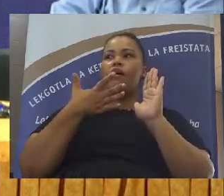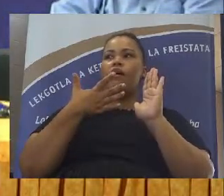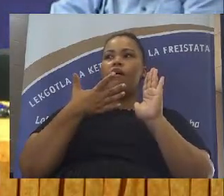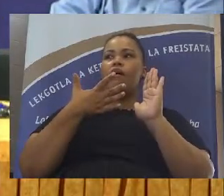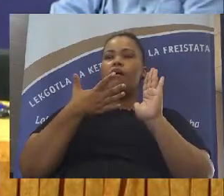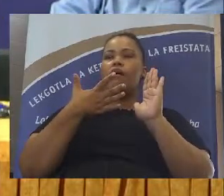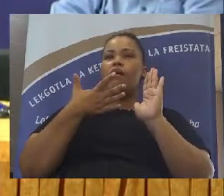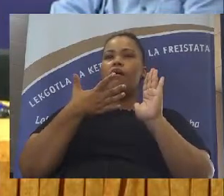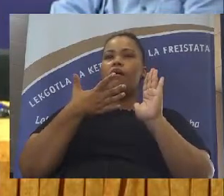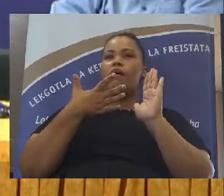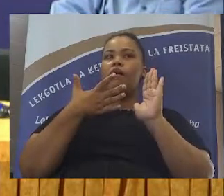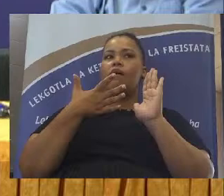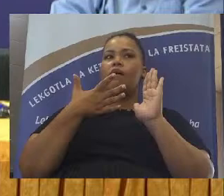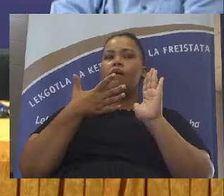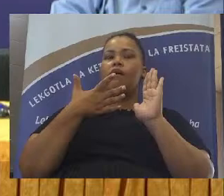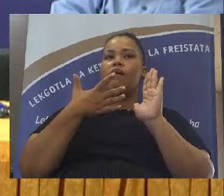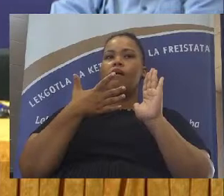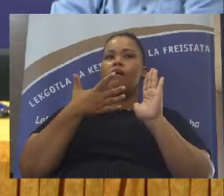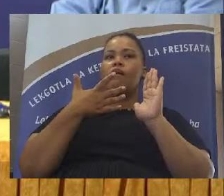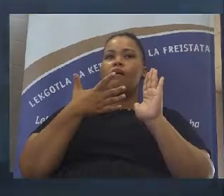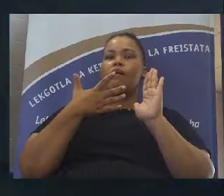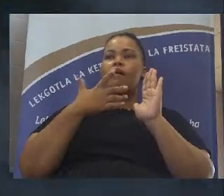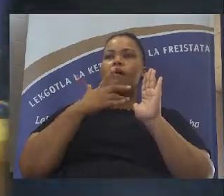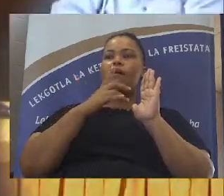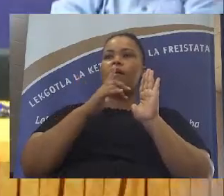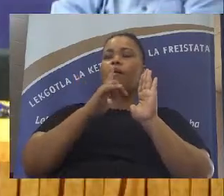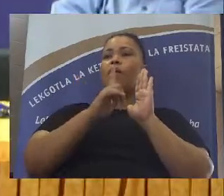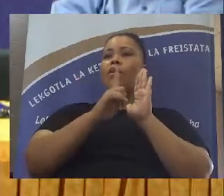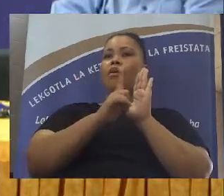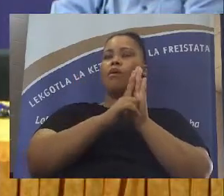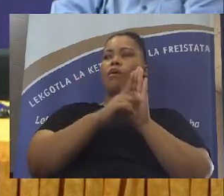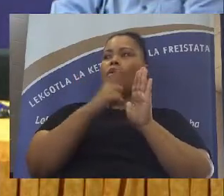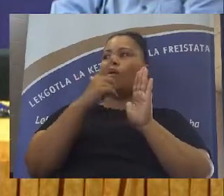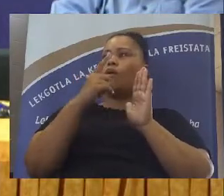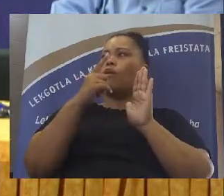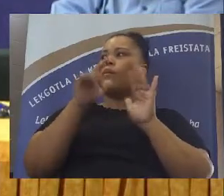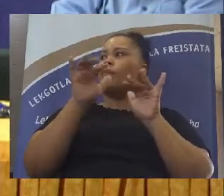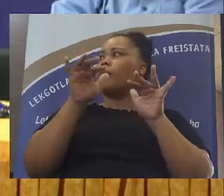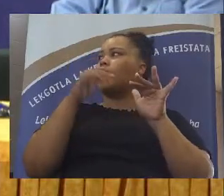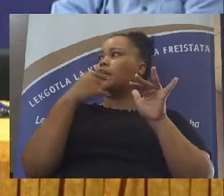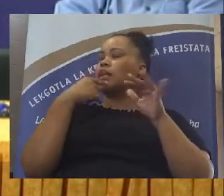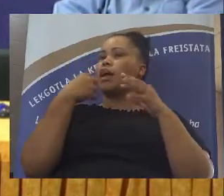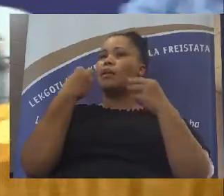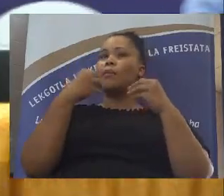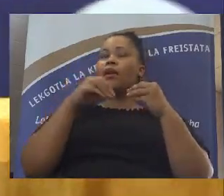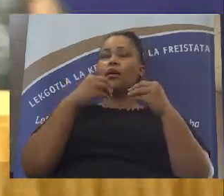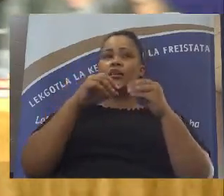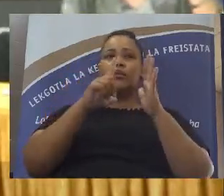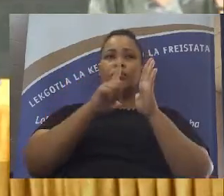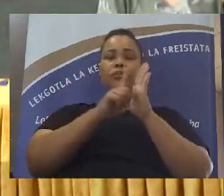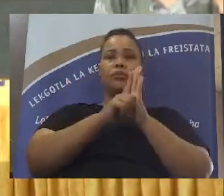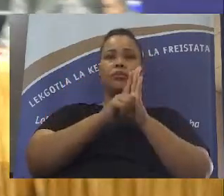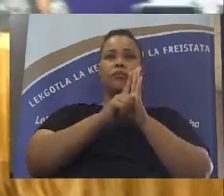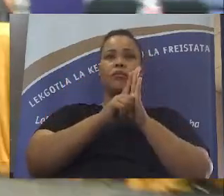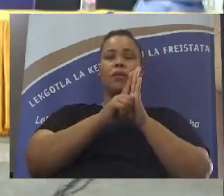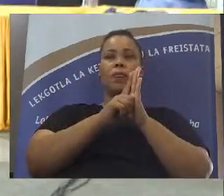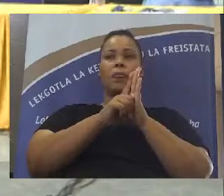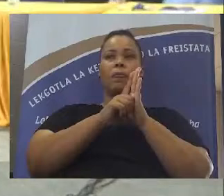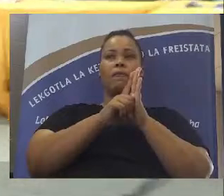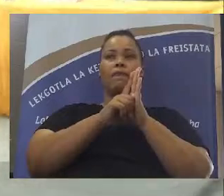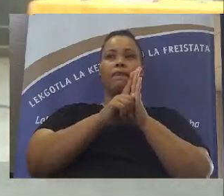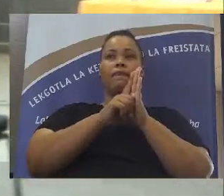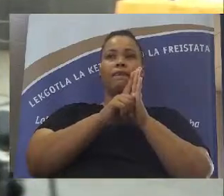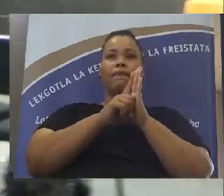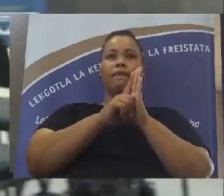Batho ba tjhong jwalo ke kopa matsoho a batho ba reng molao ona wa di small business ha o kene tshebetsong